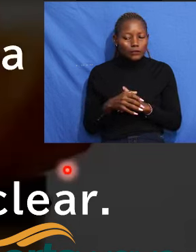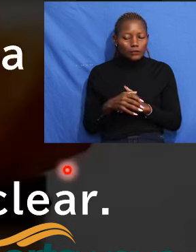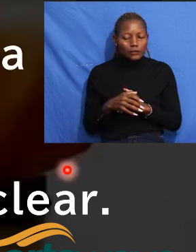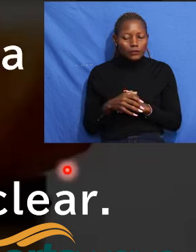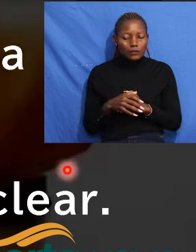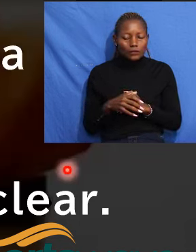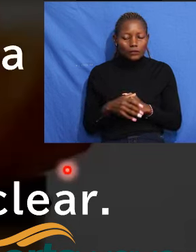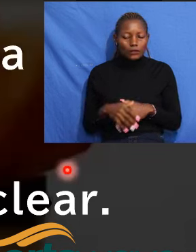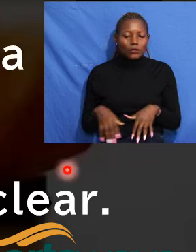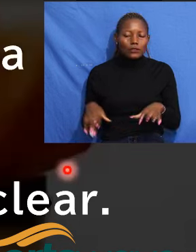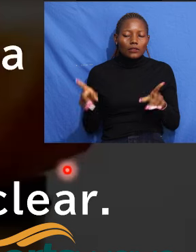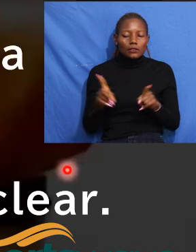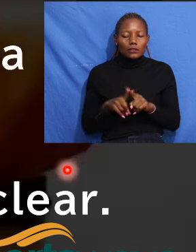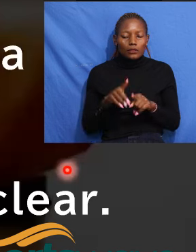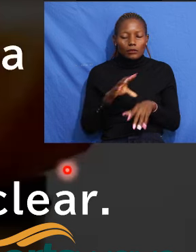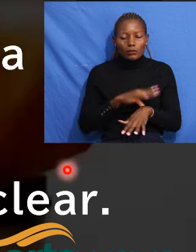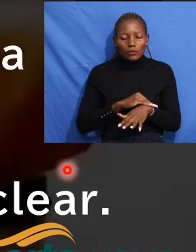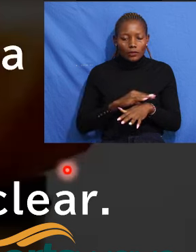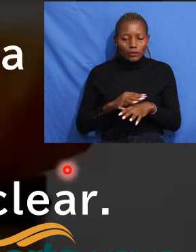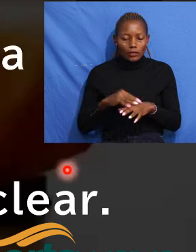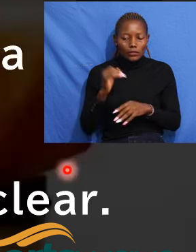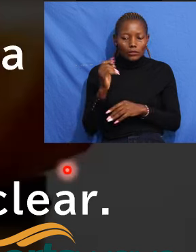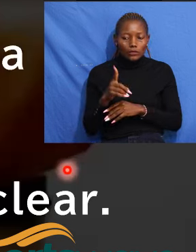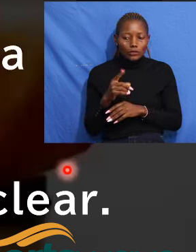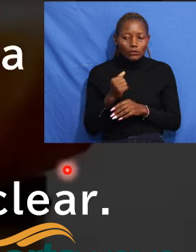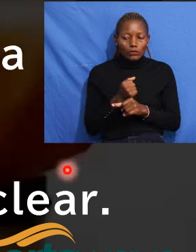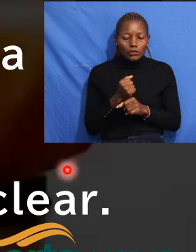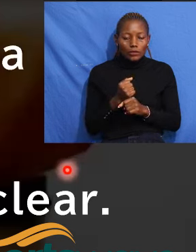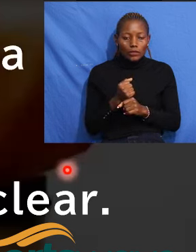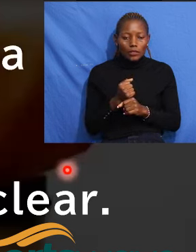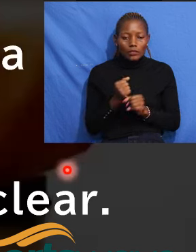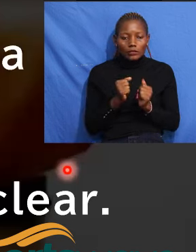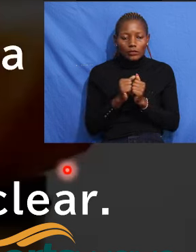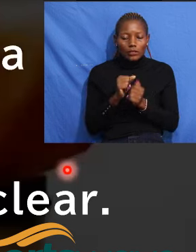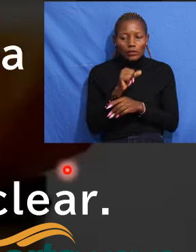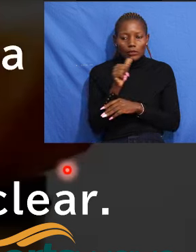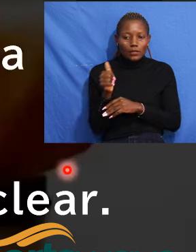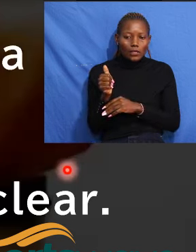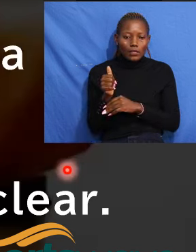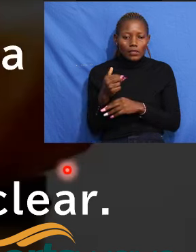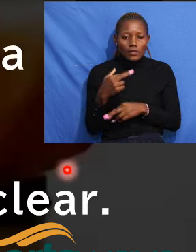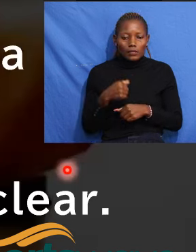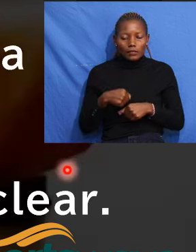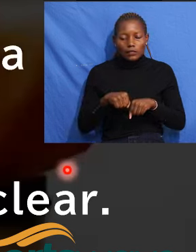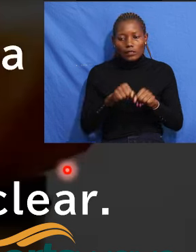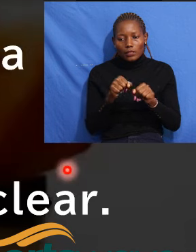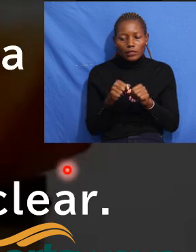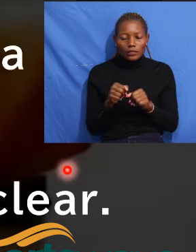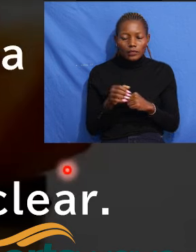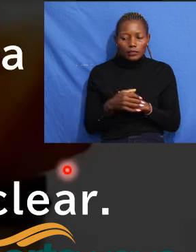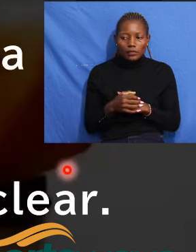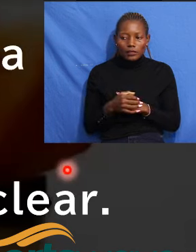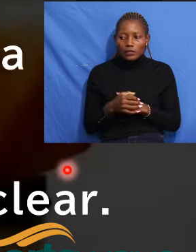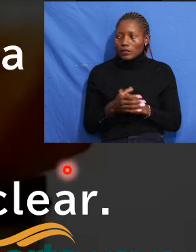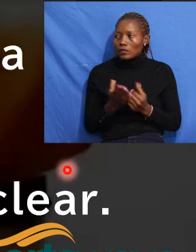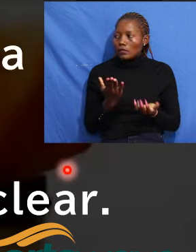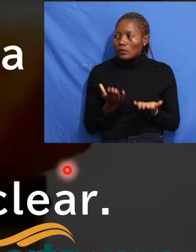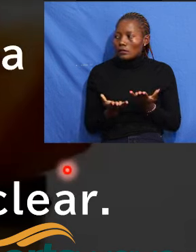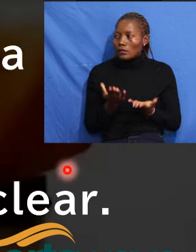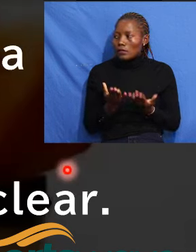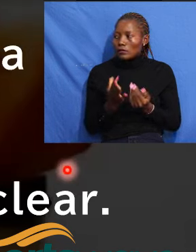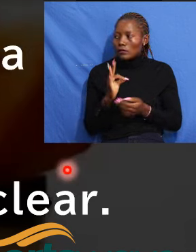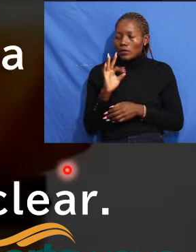recovery, however. Massage should be combined with other recovery strategies, and foam rolling may be a better option.